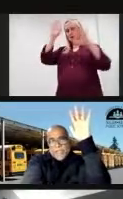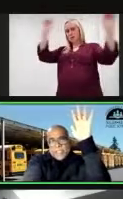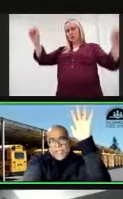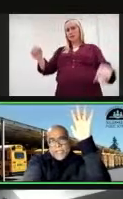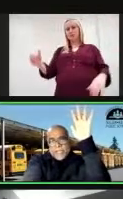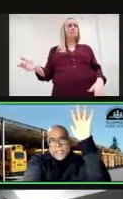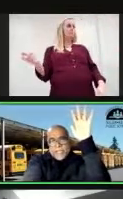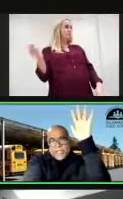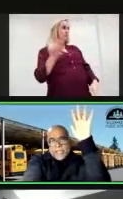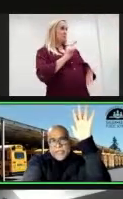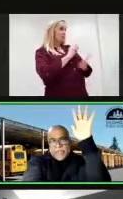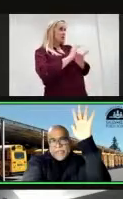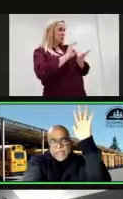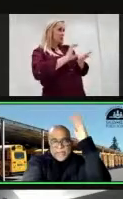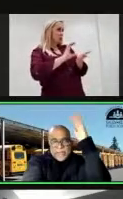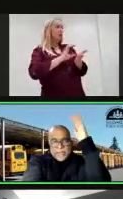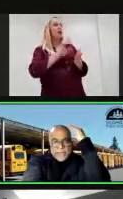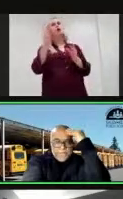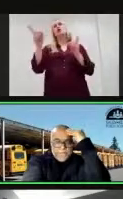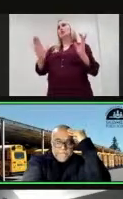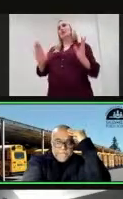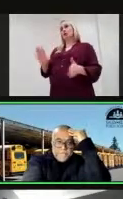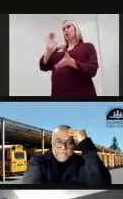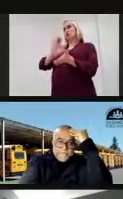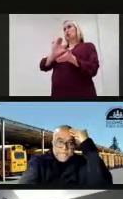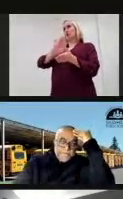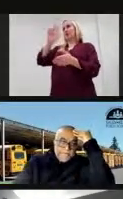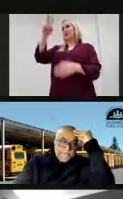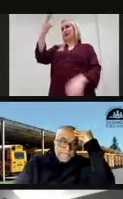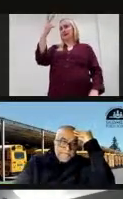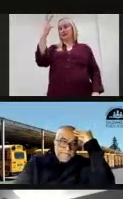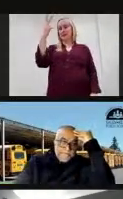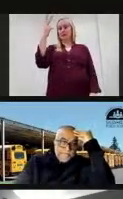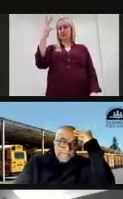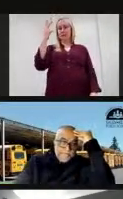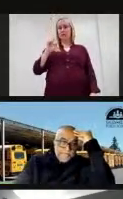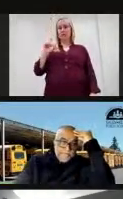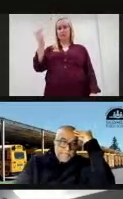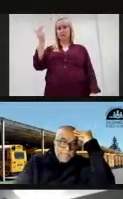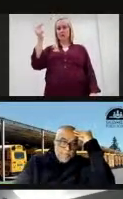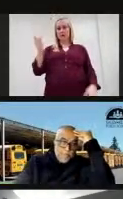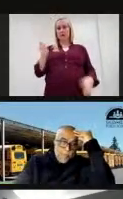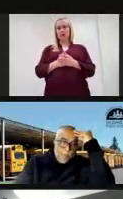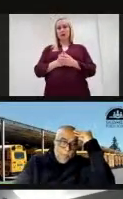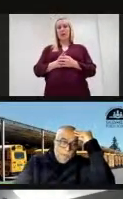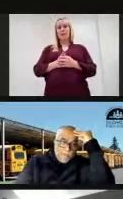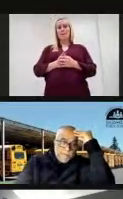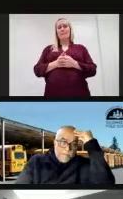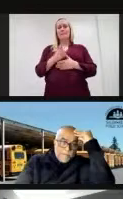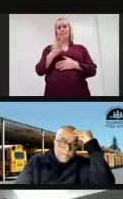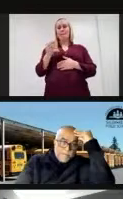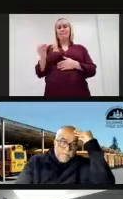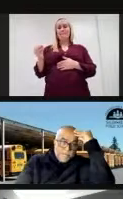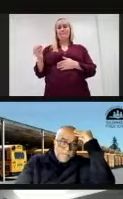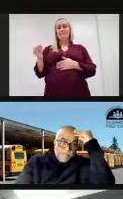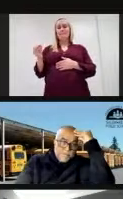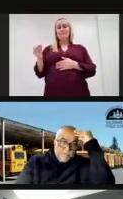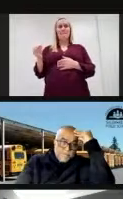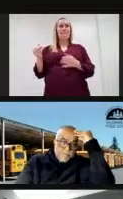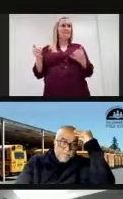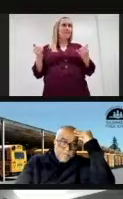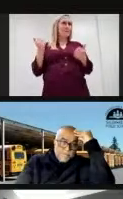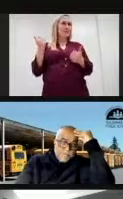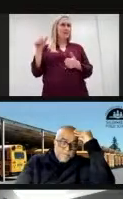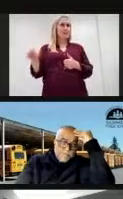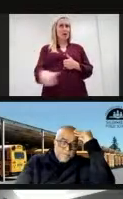I second it. Director Chandra Gary seconds the motion. And is there any